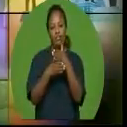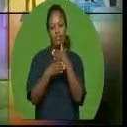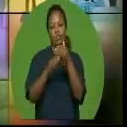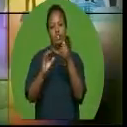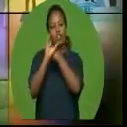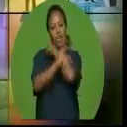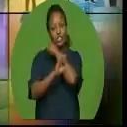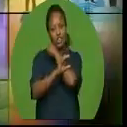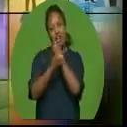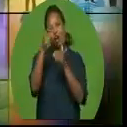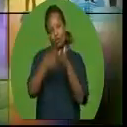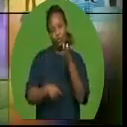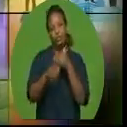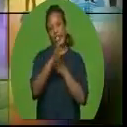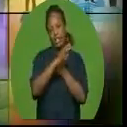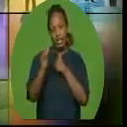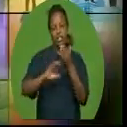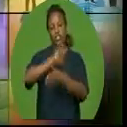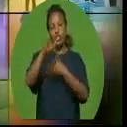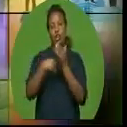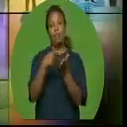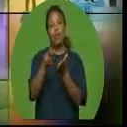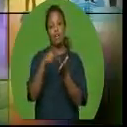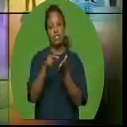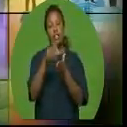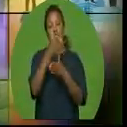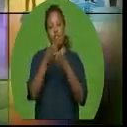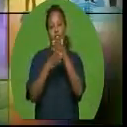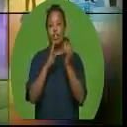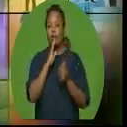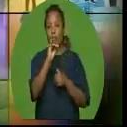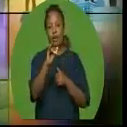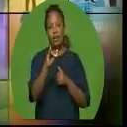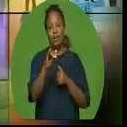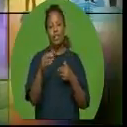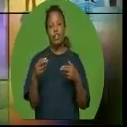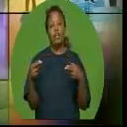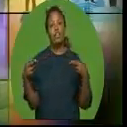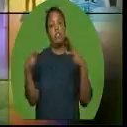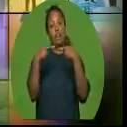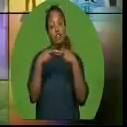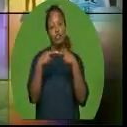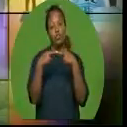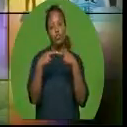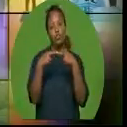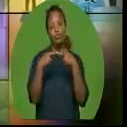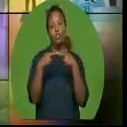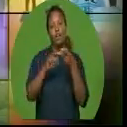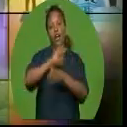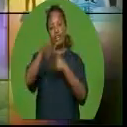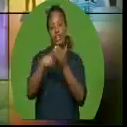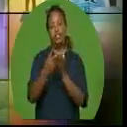of national output and the general price level by the interaction of the